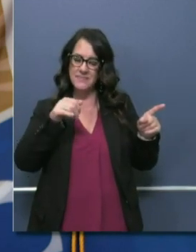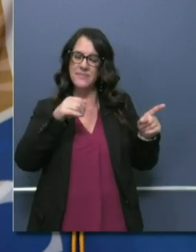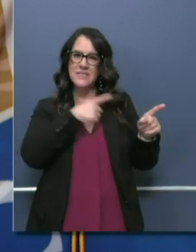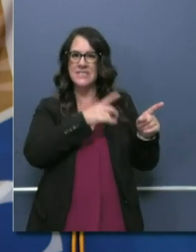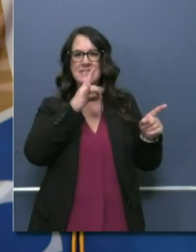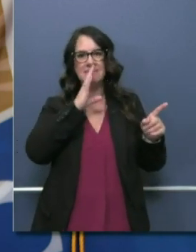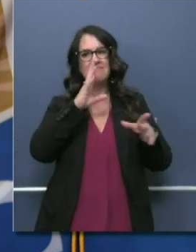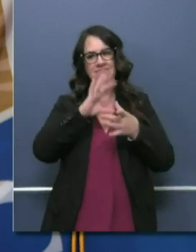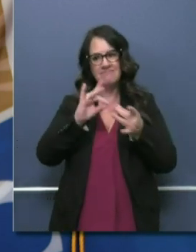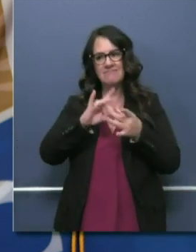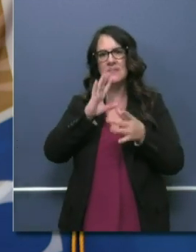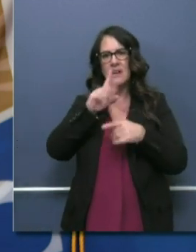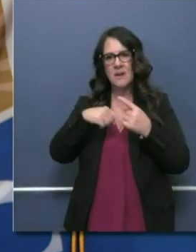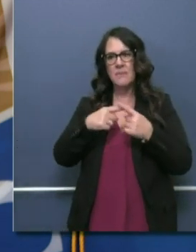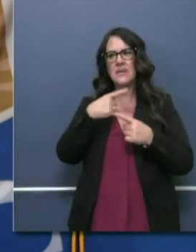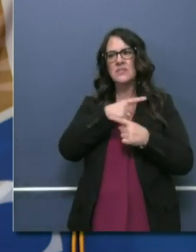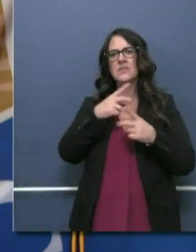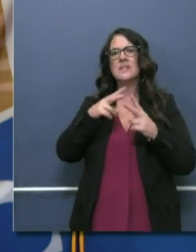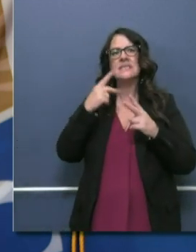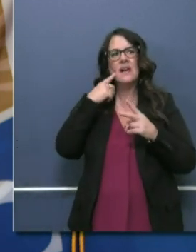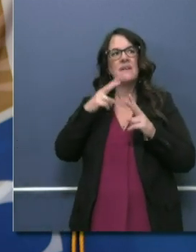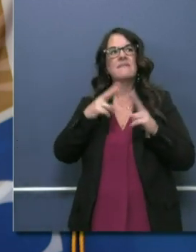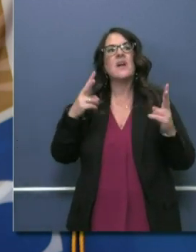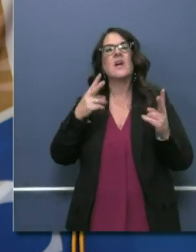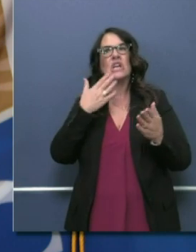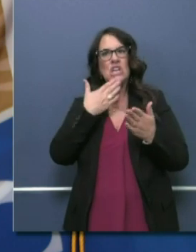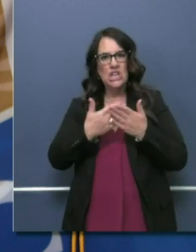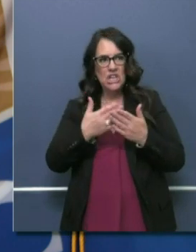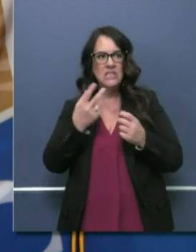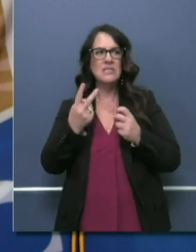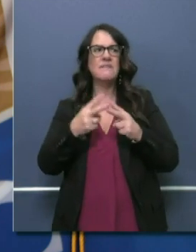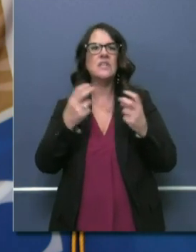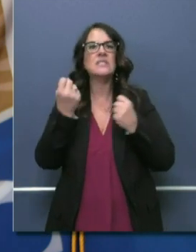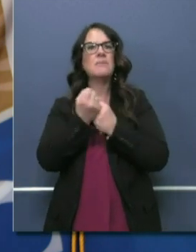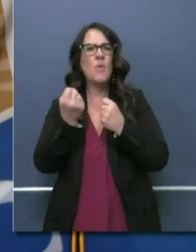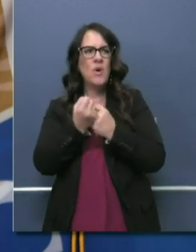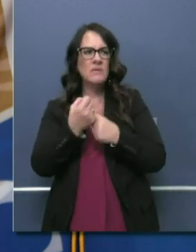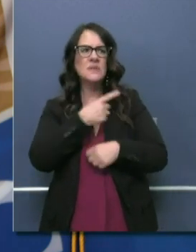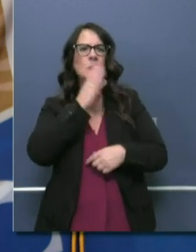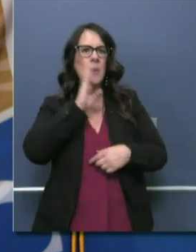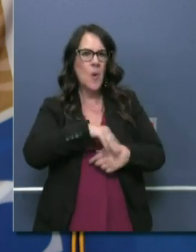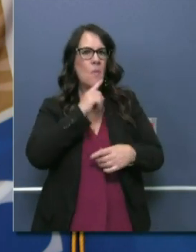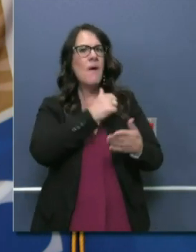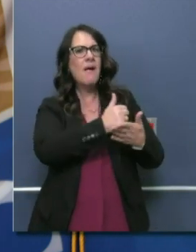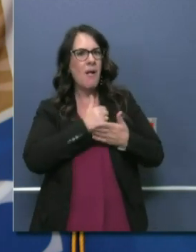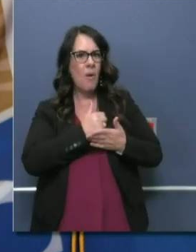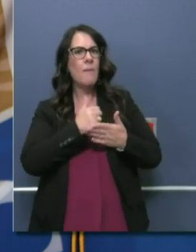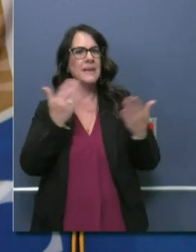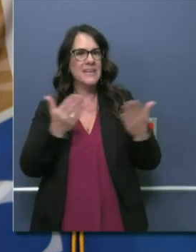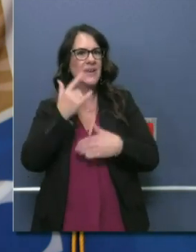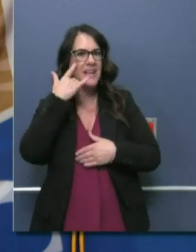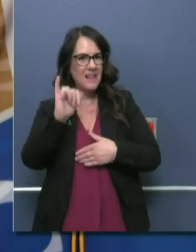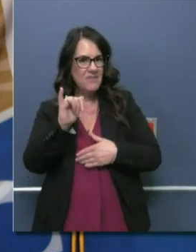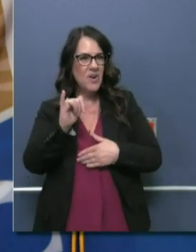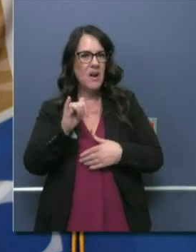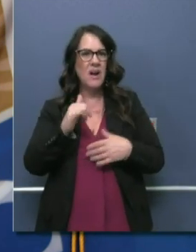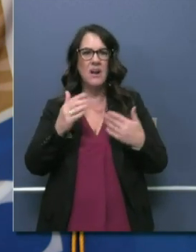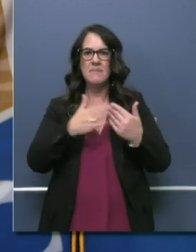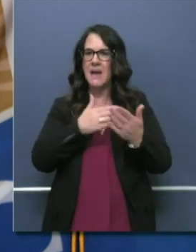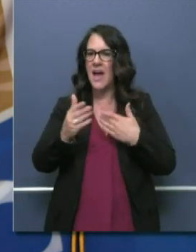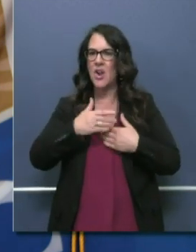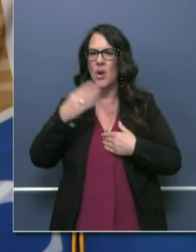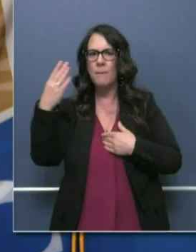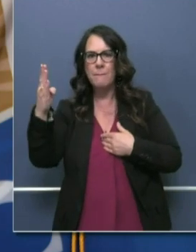state has encouraged over the course of the last few weeks to help not only the state of California, but red states, blue